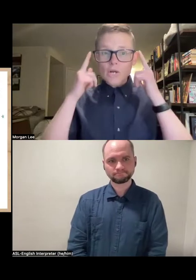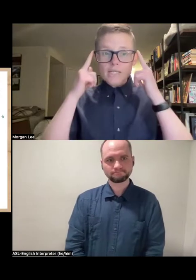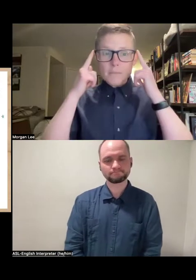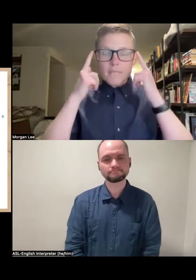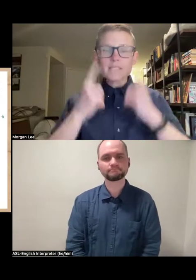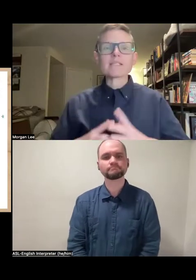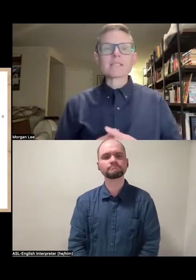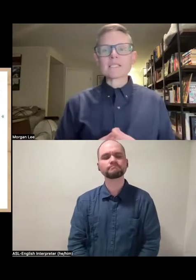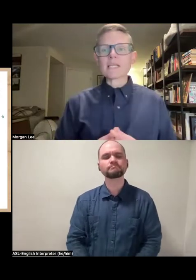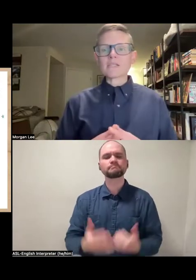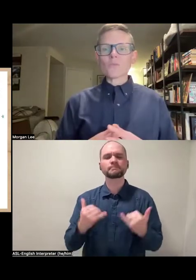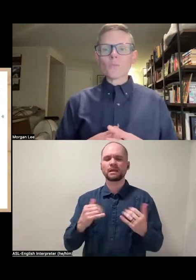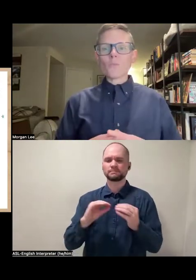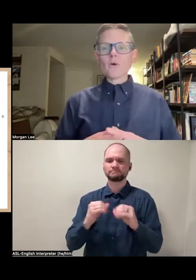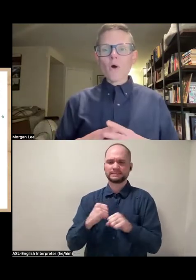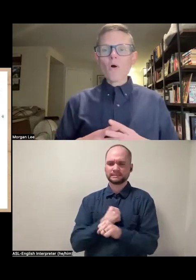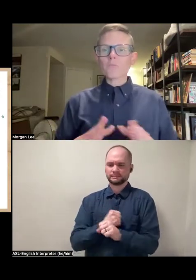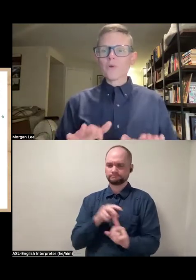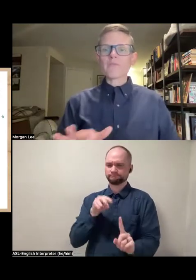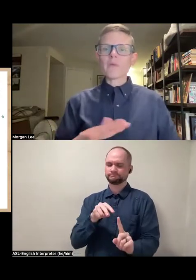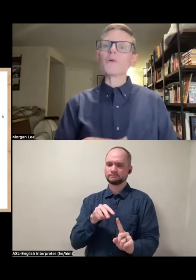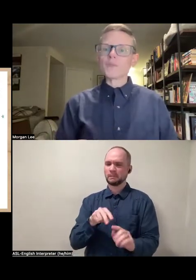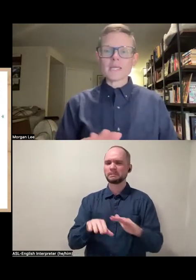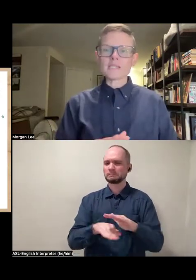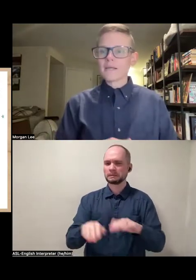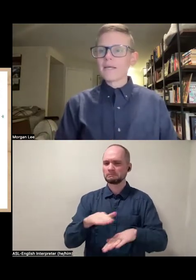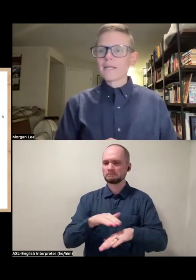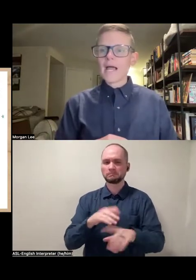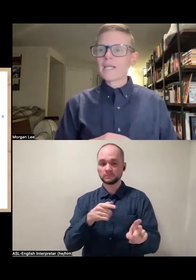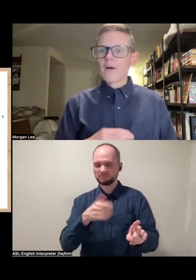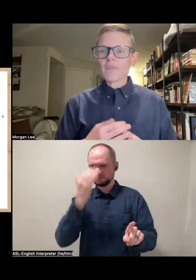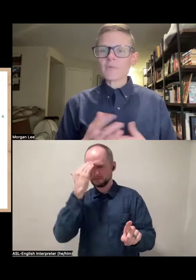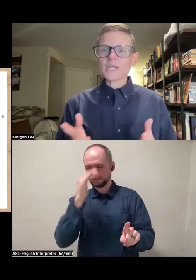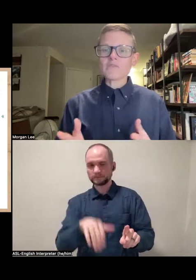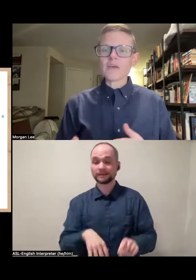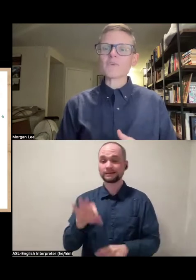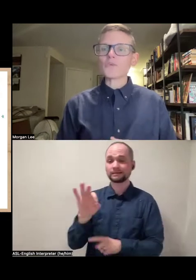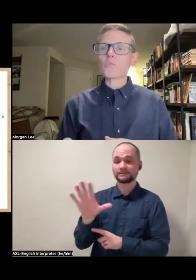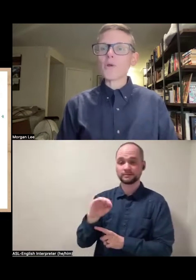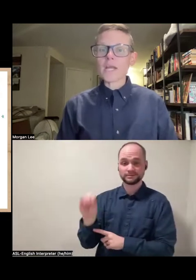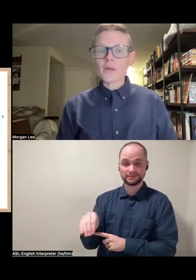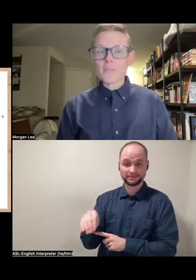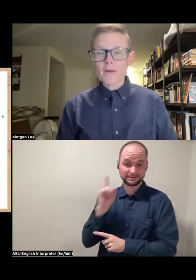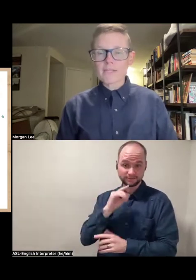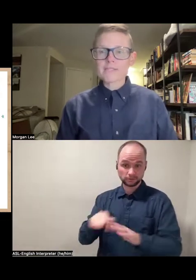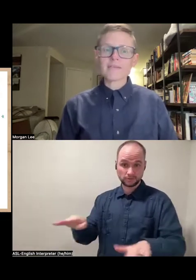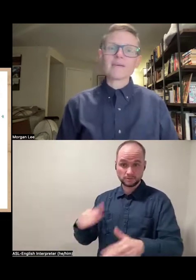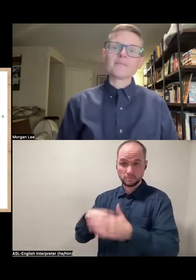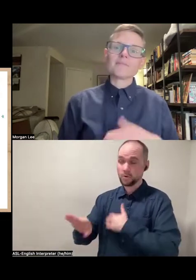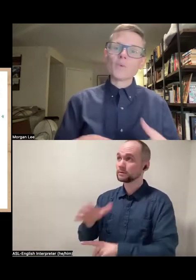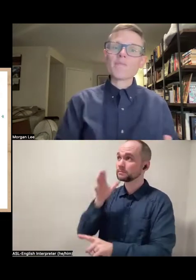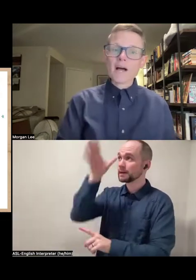So to look at some basic statistics, we're all pretty familiar with this. 95% of deaf children are born to hearing